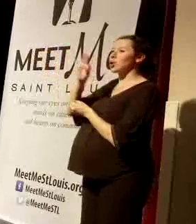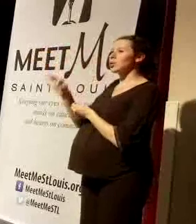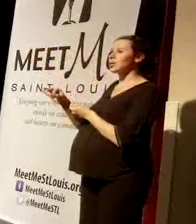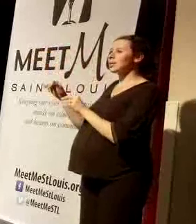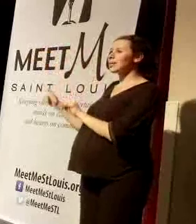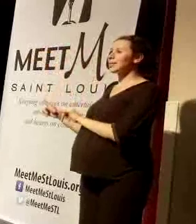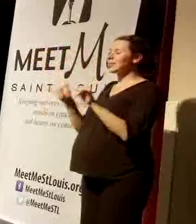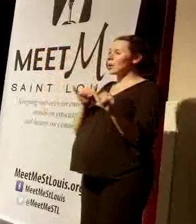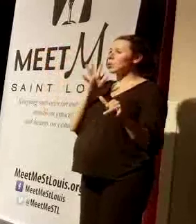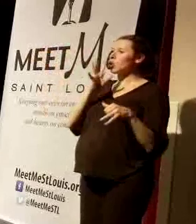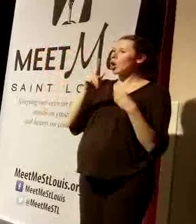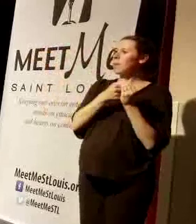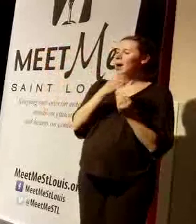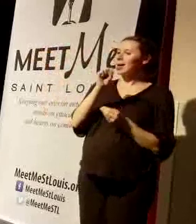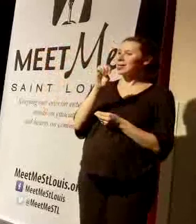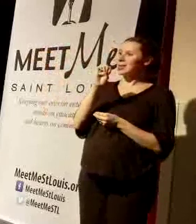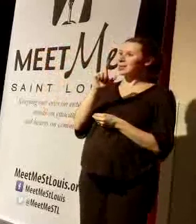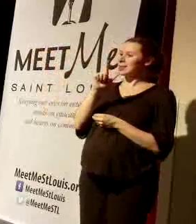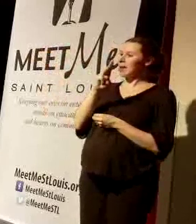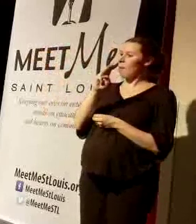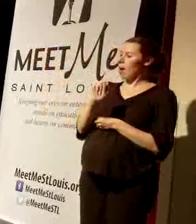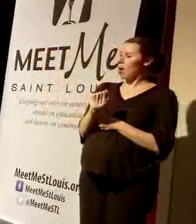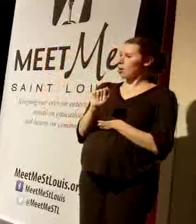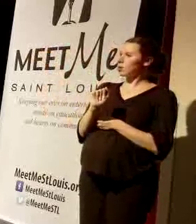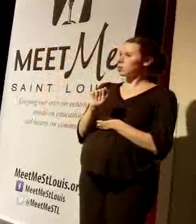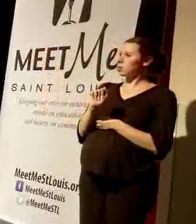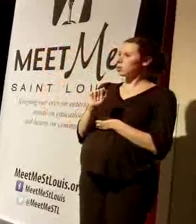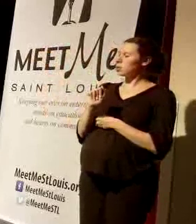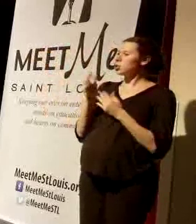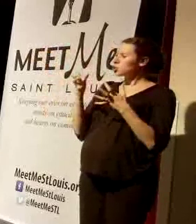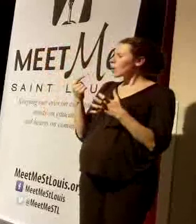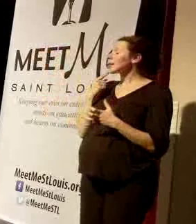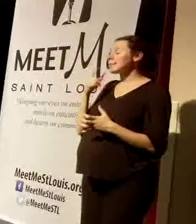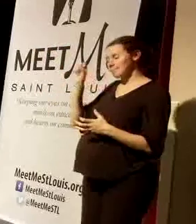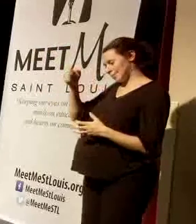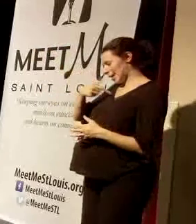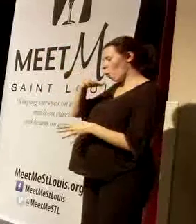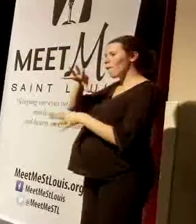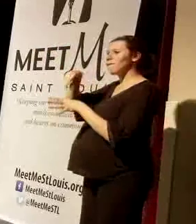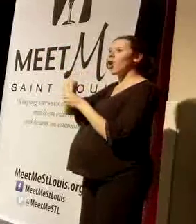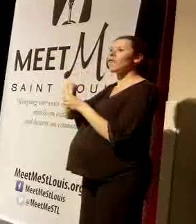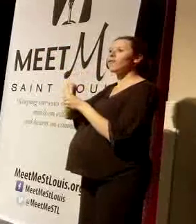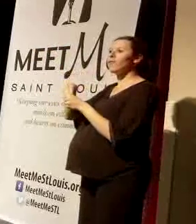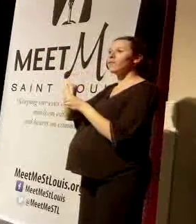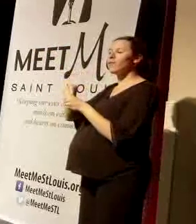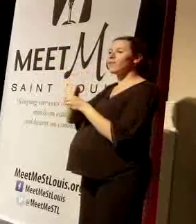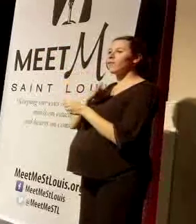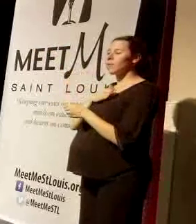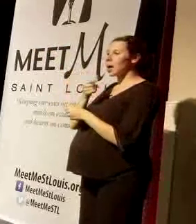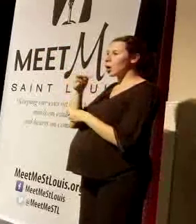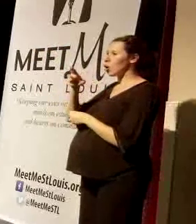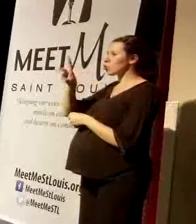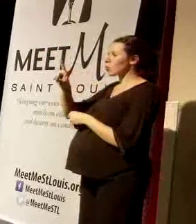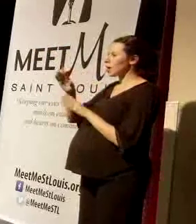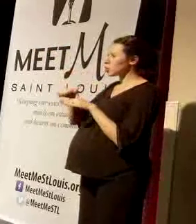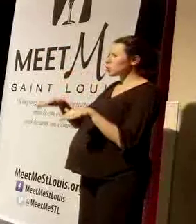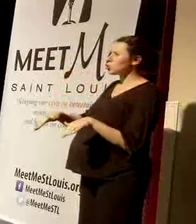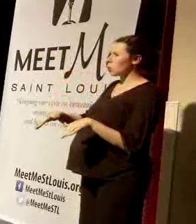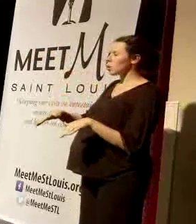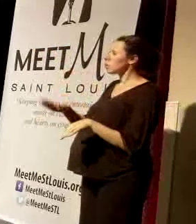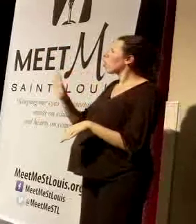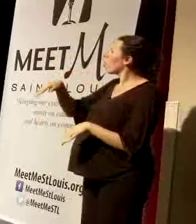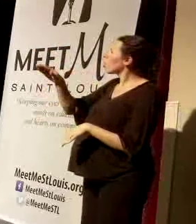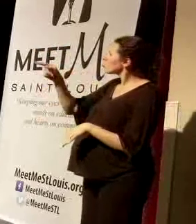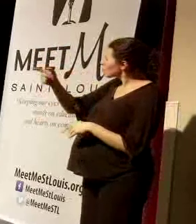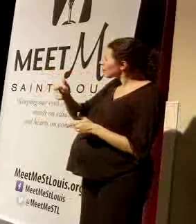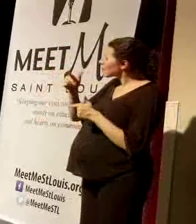talk about Selma. And you want to be able to say that you were a part of it, and your grandchildren will ask where you were or what